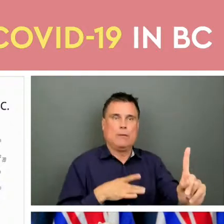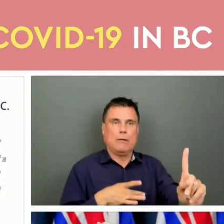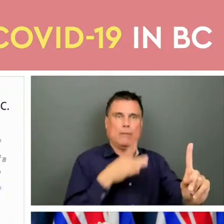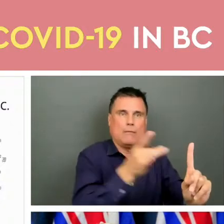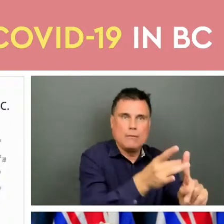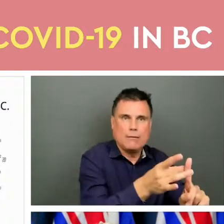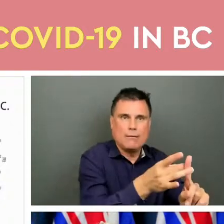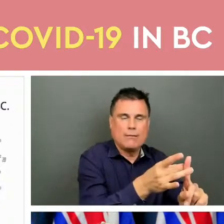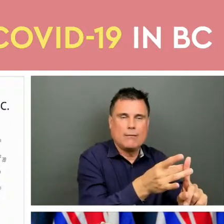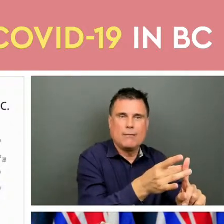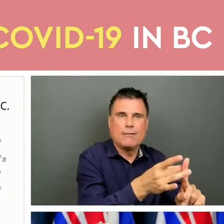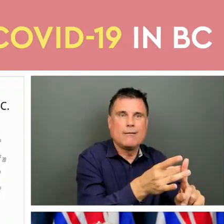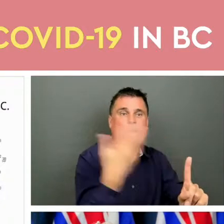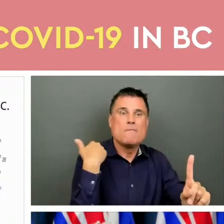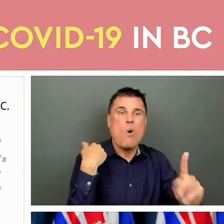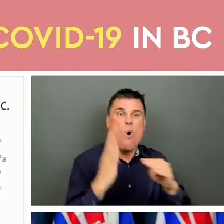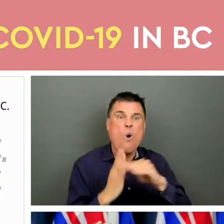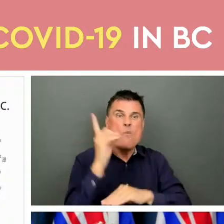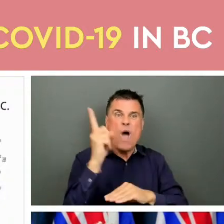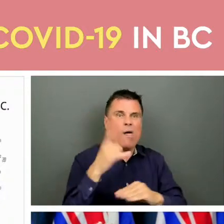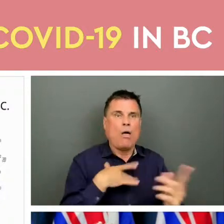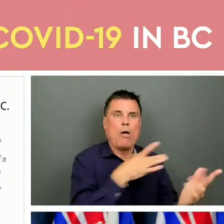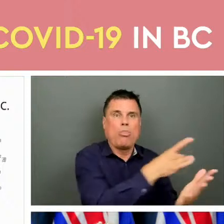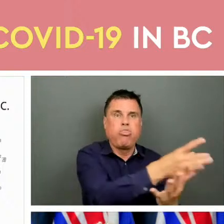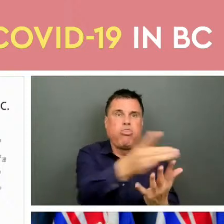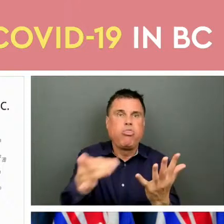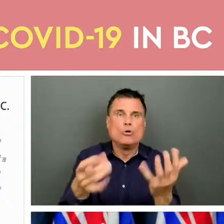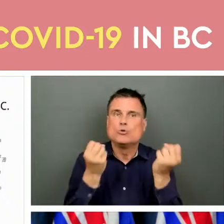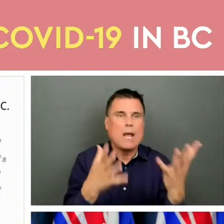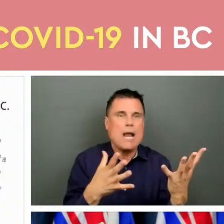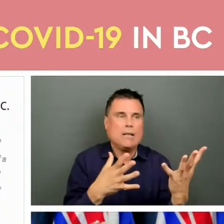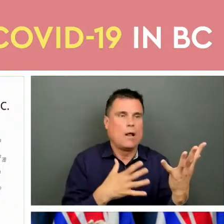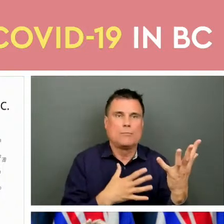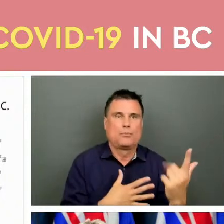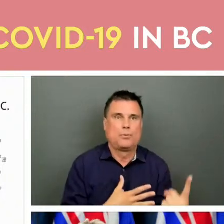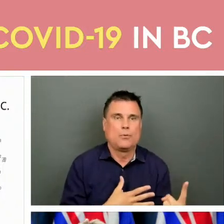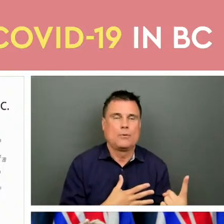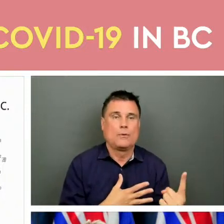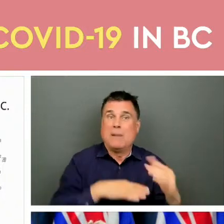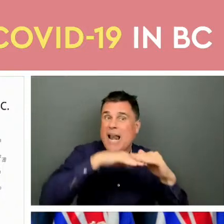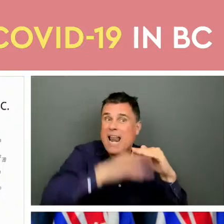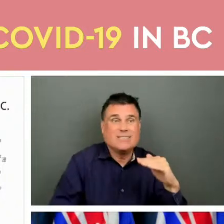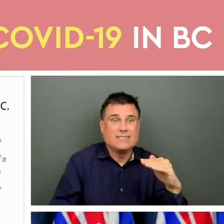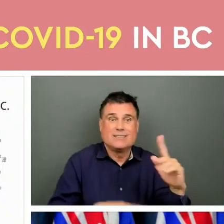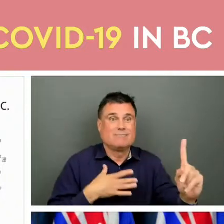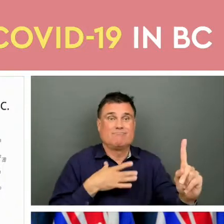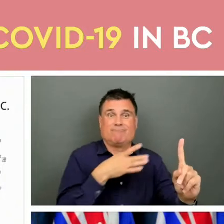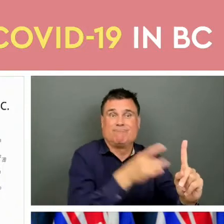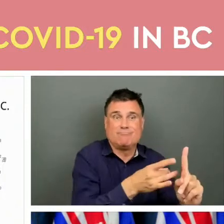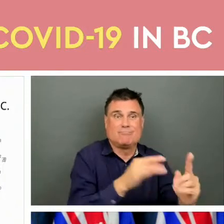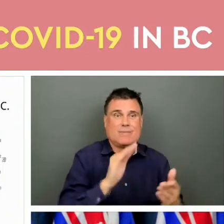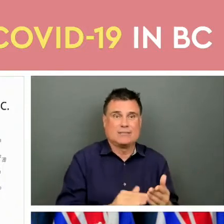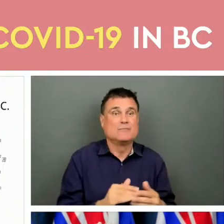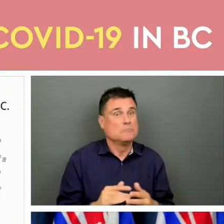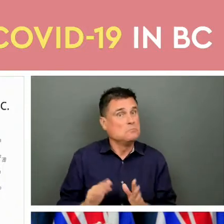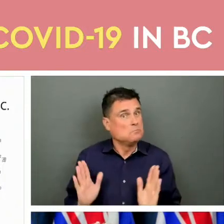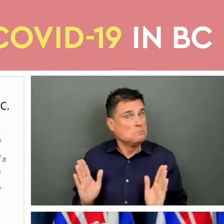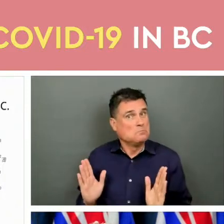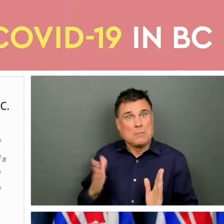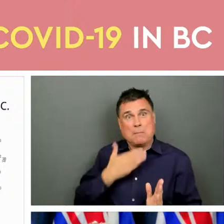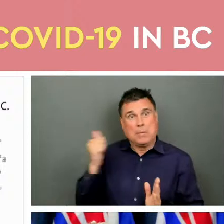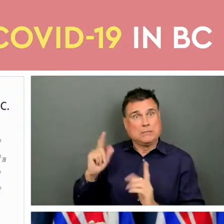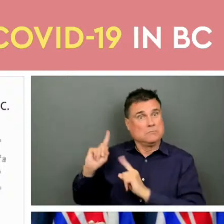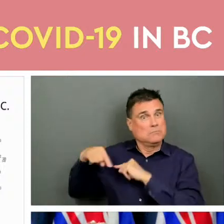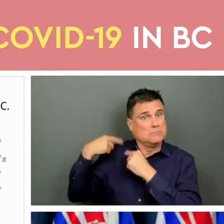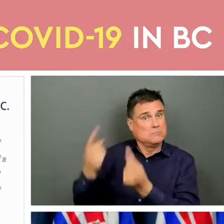is across the board for the first time in many, many weeks. If you remember the last time we presented in end of